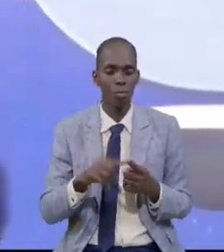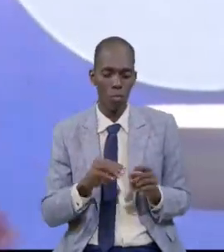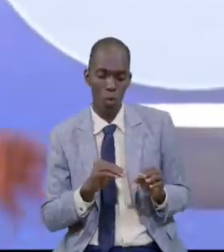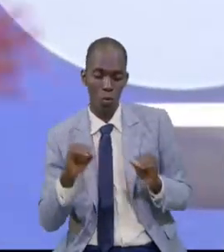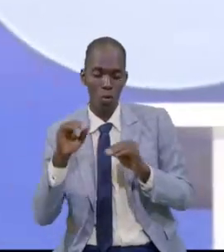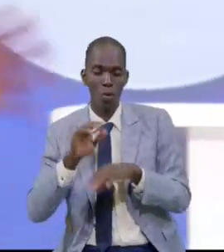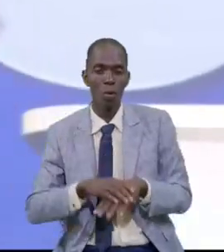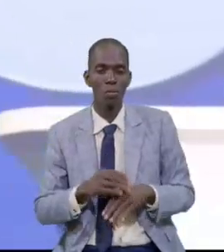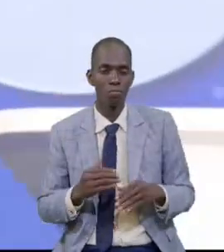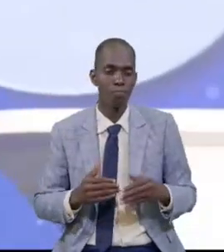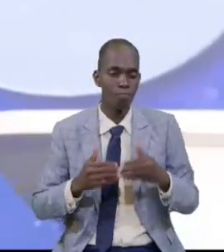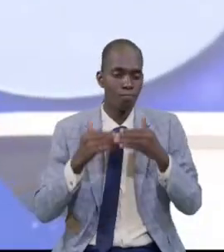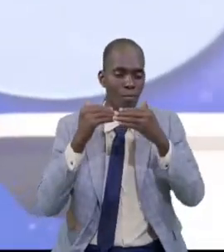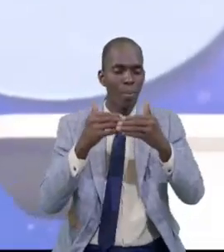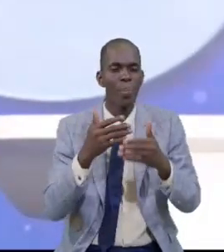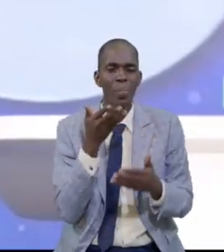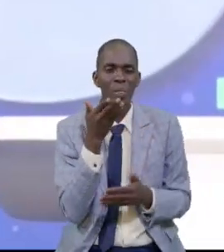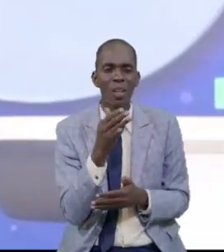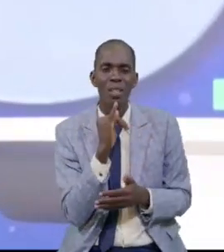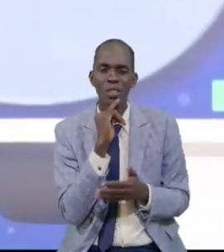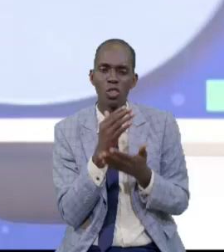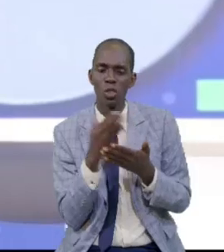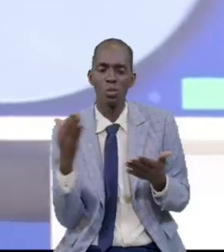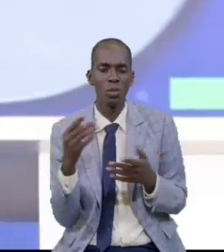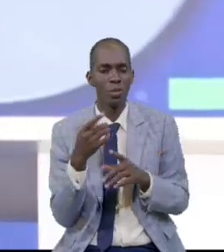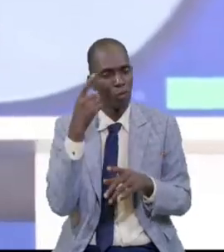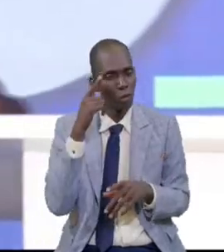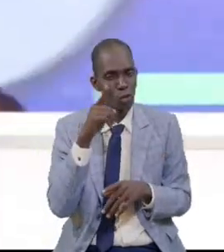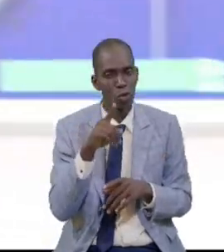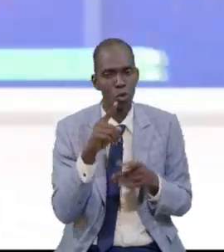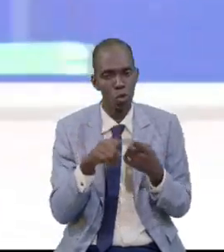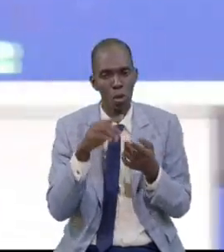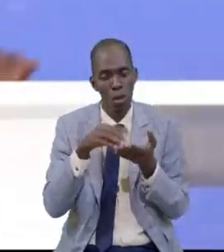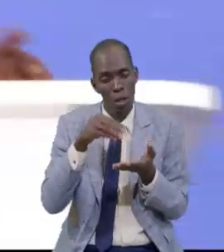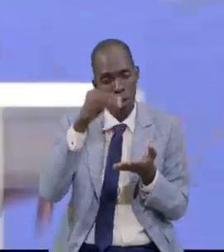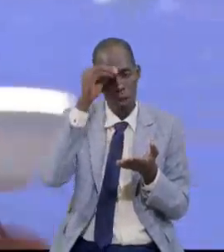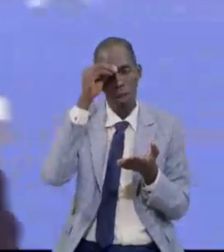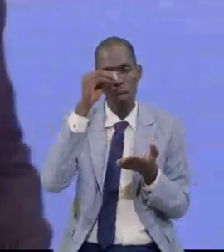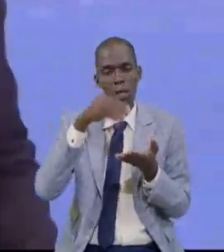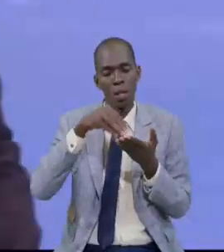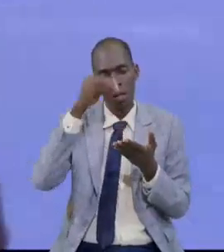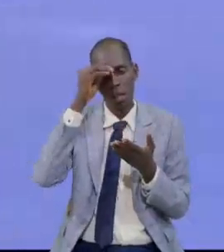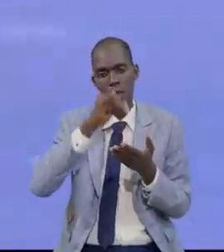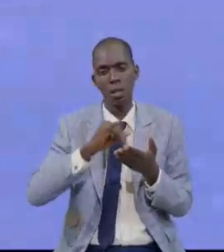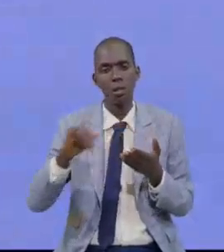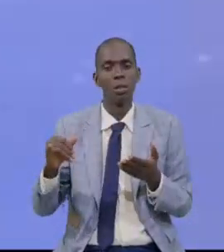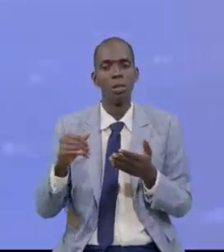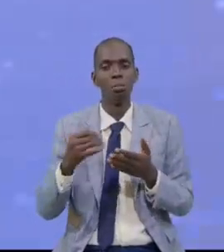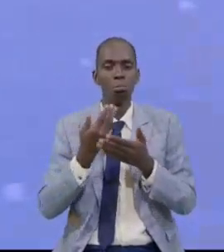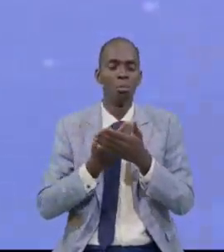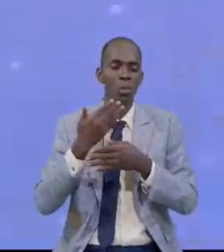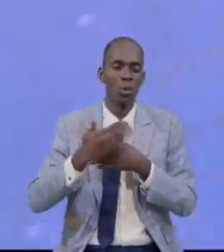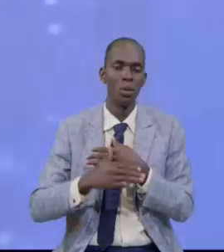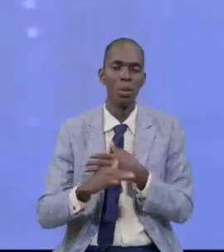There is something for you to learn. Learning beyond yourself, the beauty